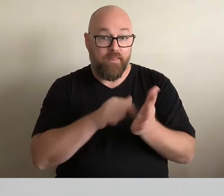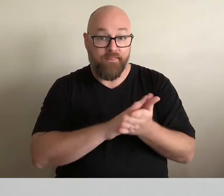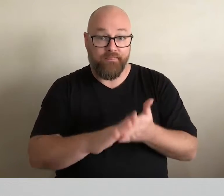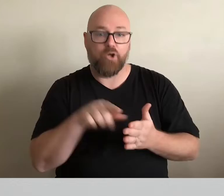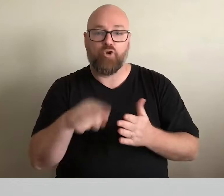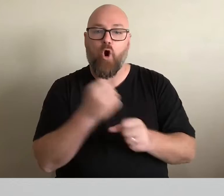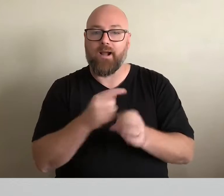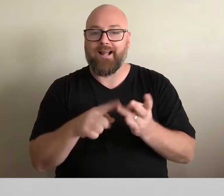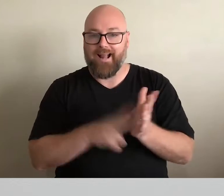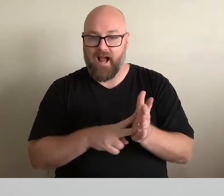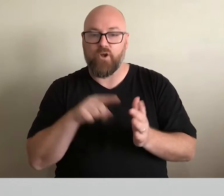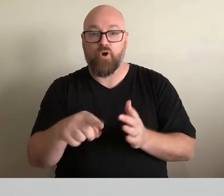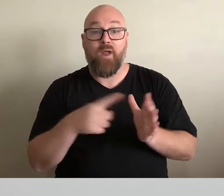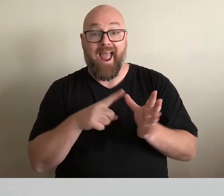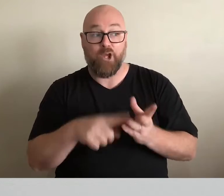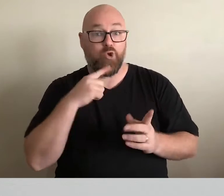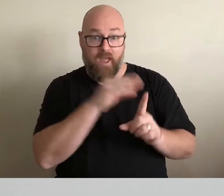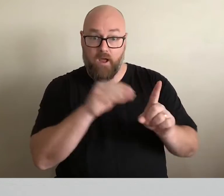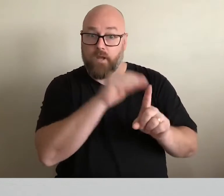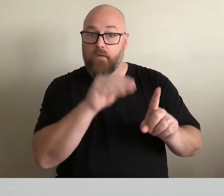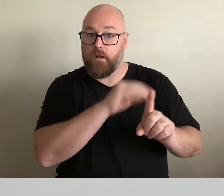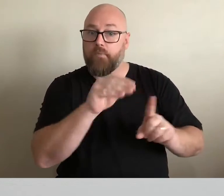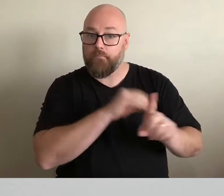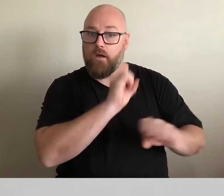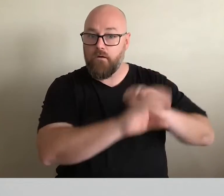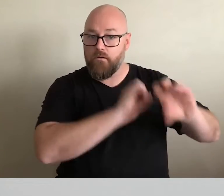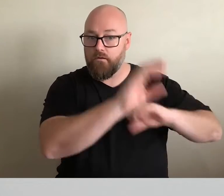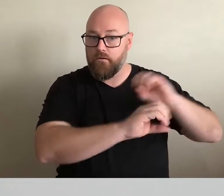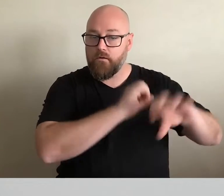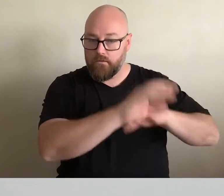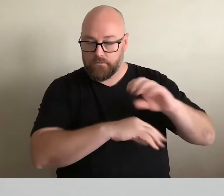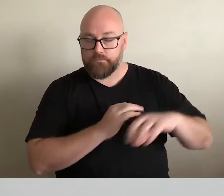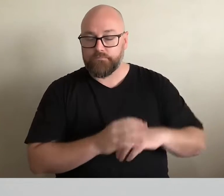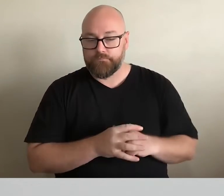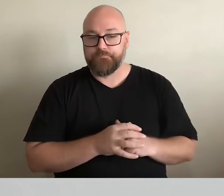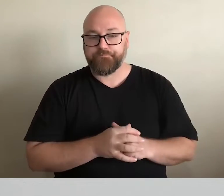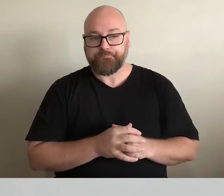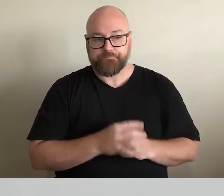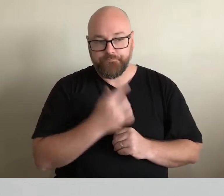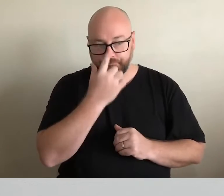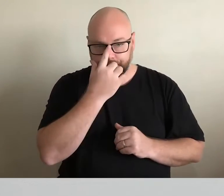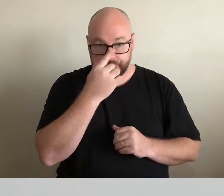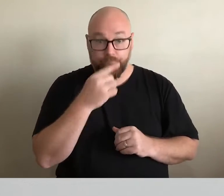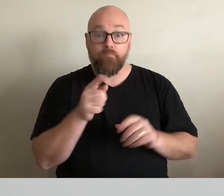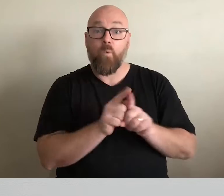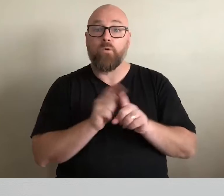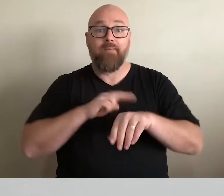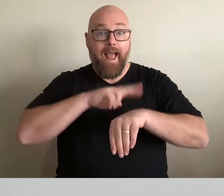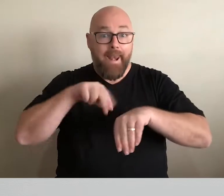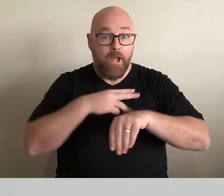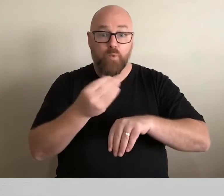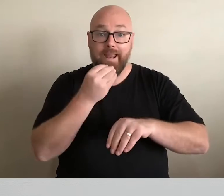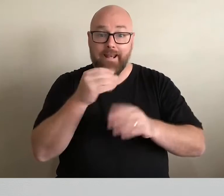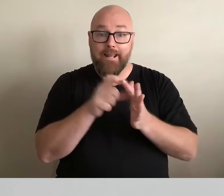www.head2health.gov.au, and that website is updated regularly as more support services and resources become available. There's also a National